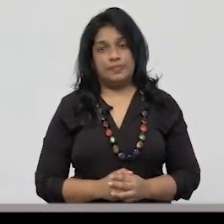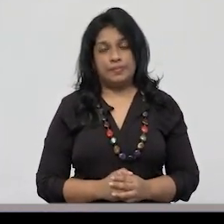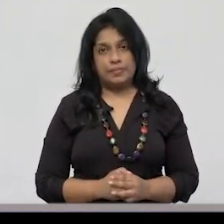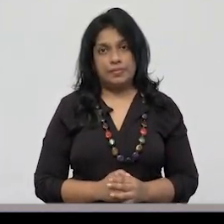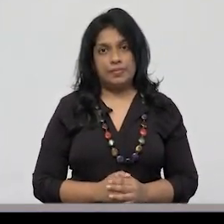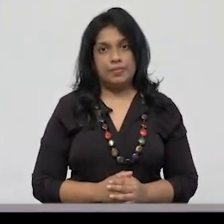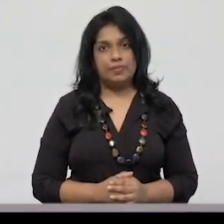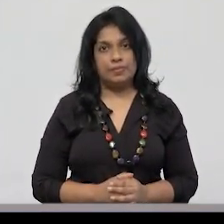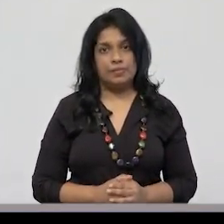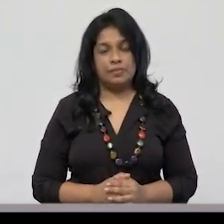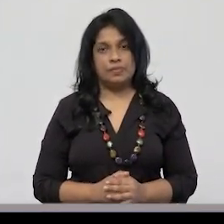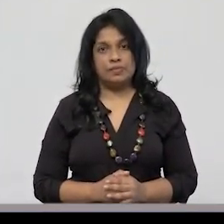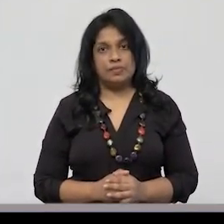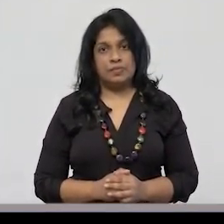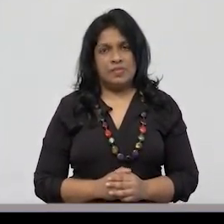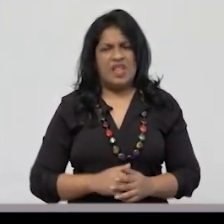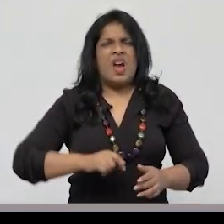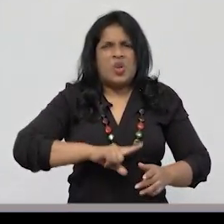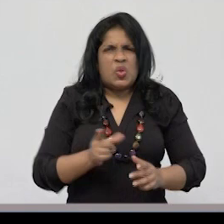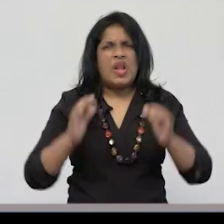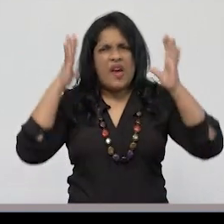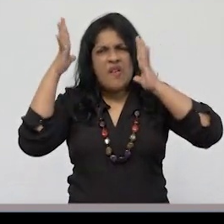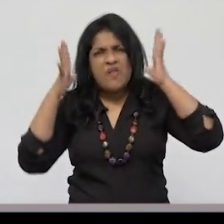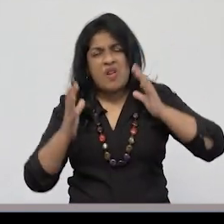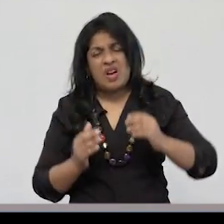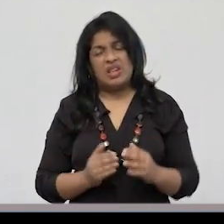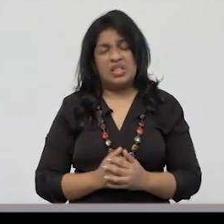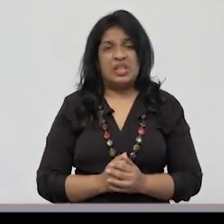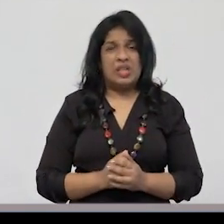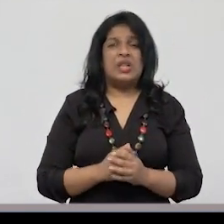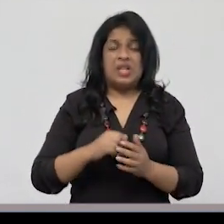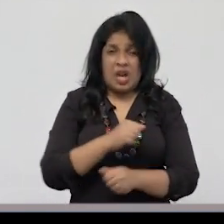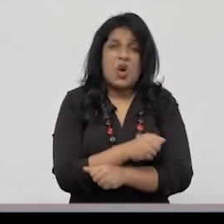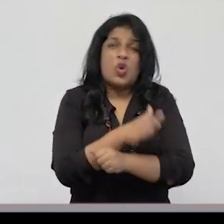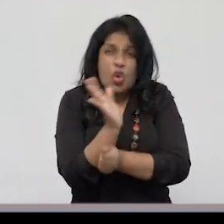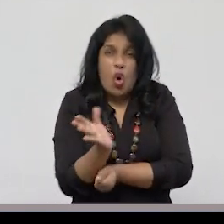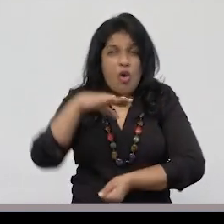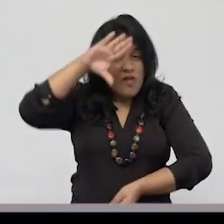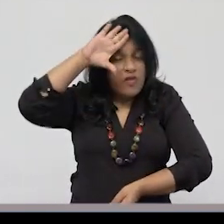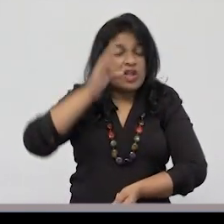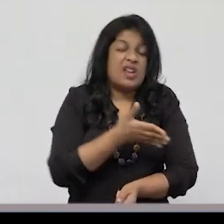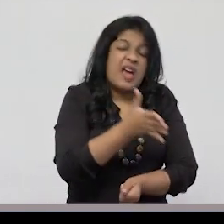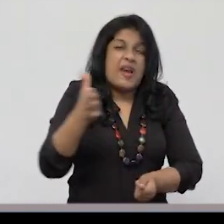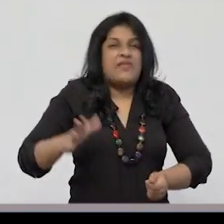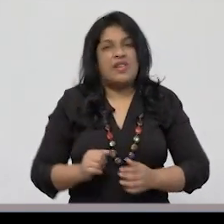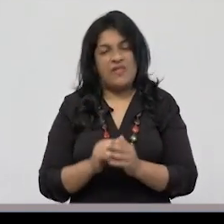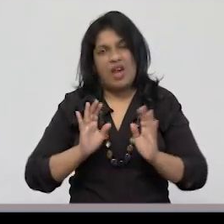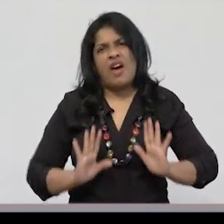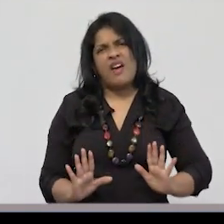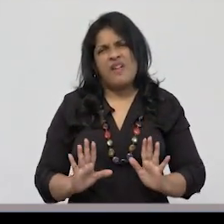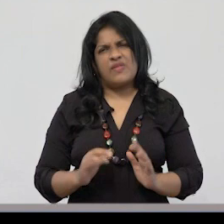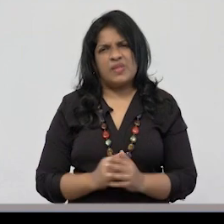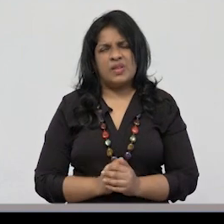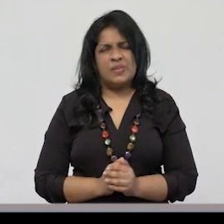an unusual phenomena that's going around. It's called a pandemic. And it's not ending, not at least in a